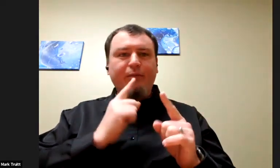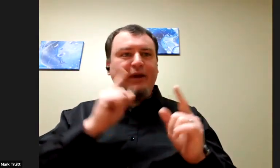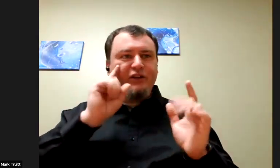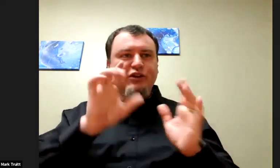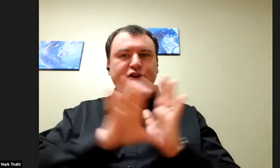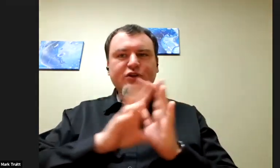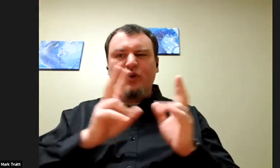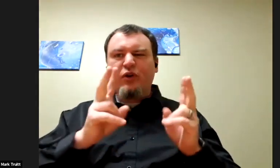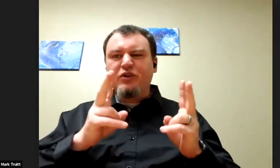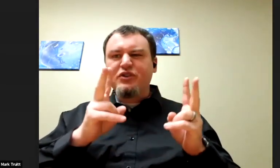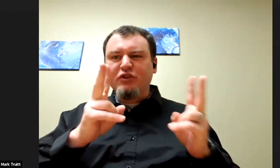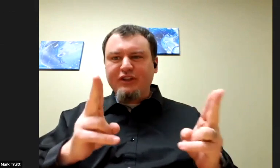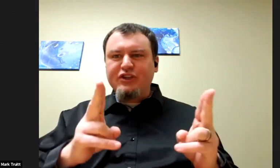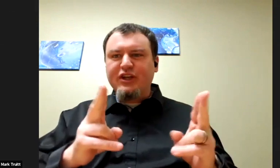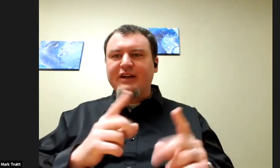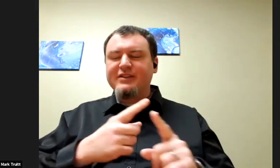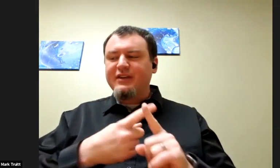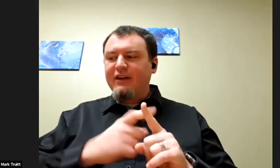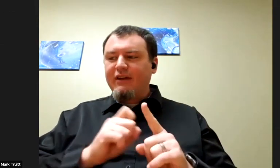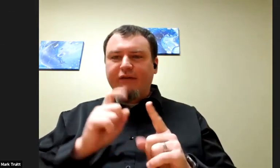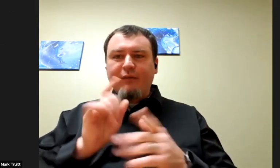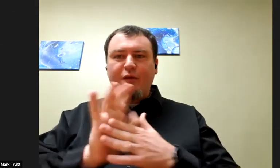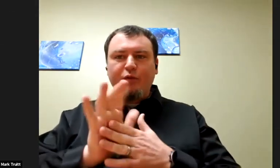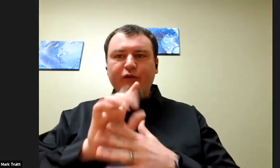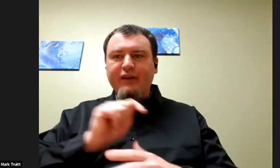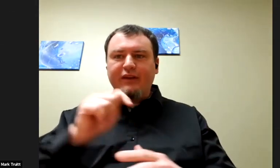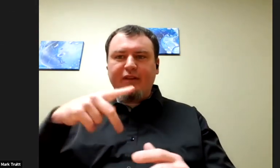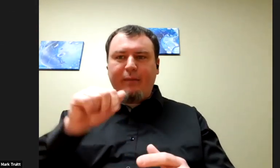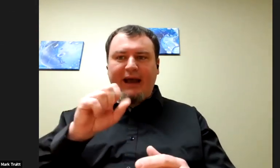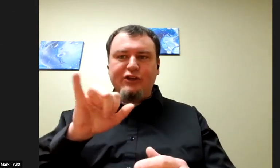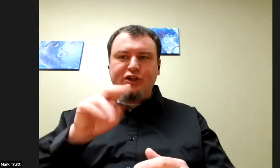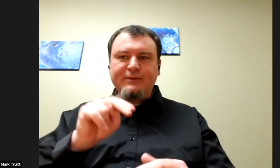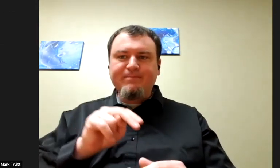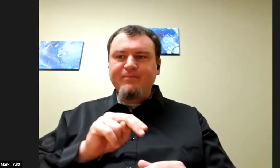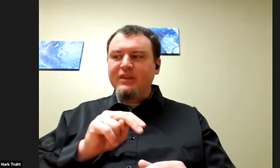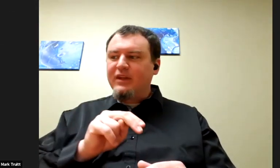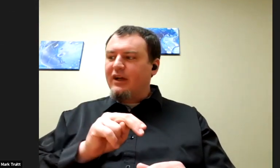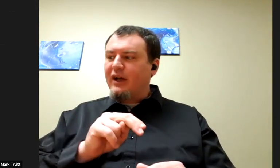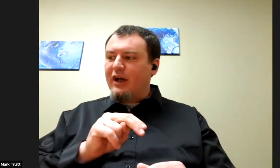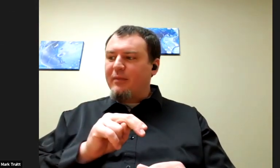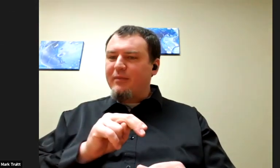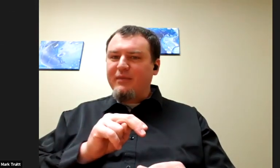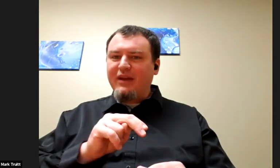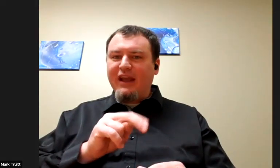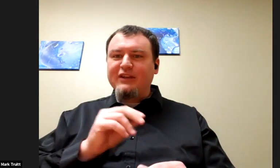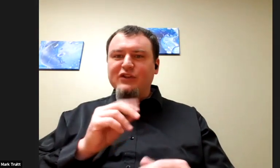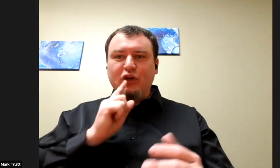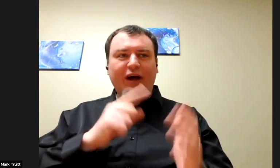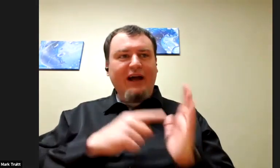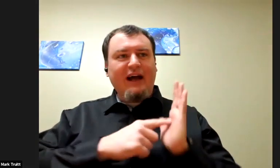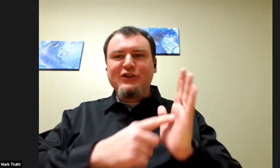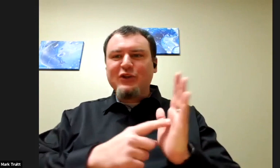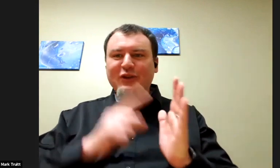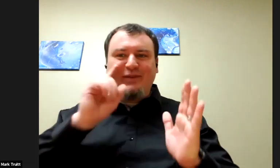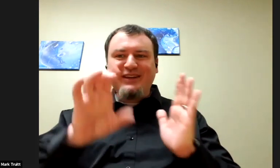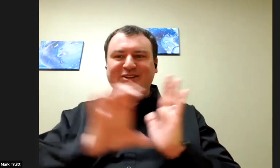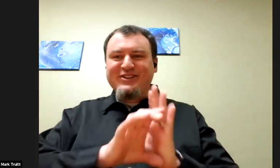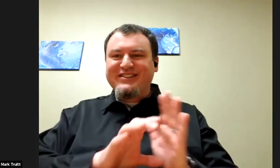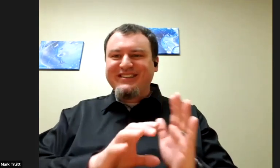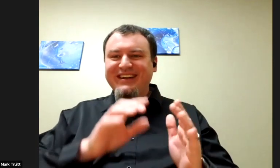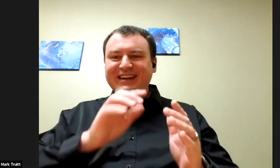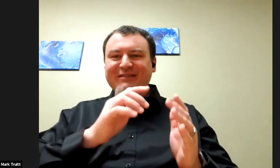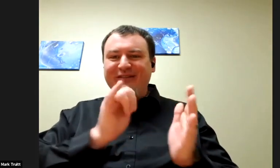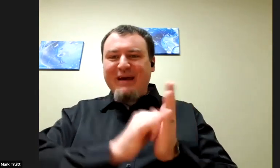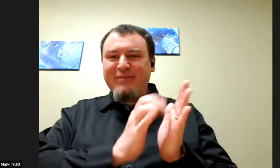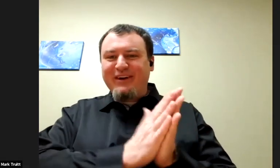And there are pictures or screenshots from the movie The Passion. And so I show them